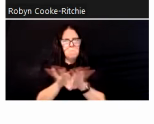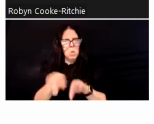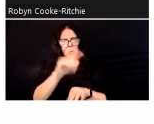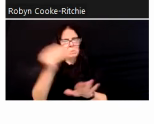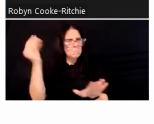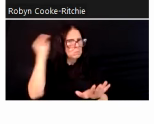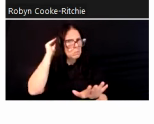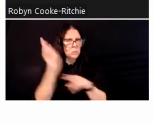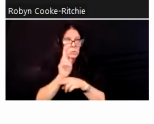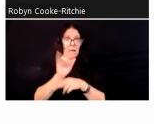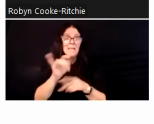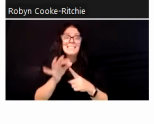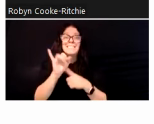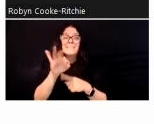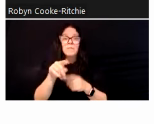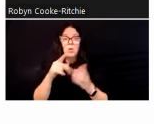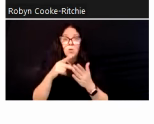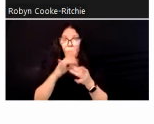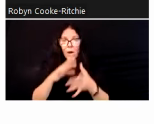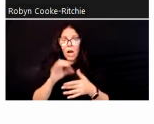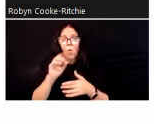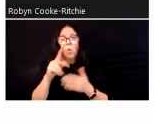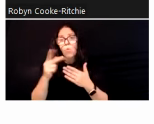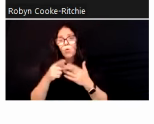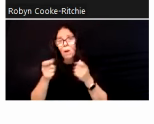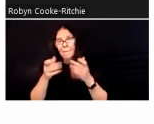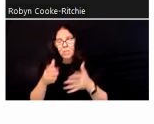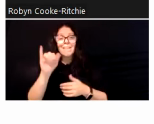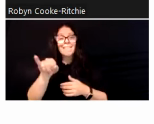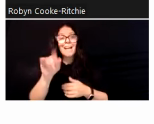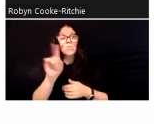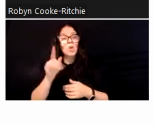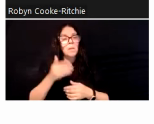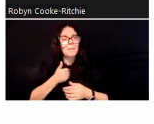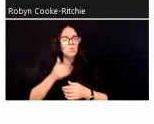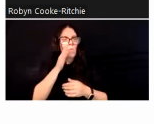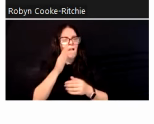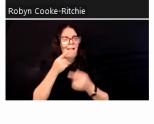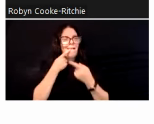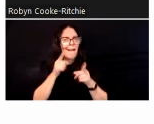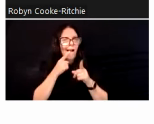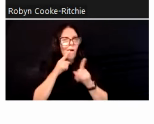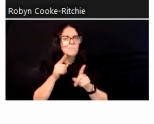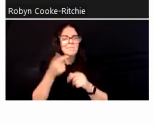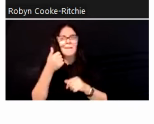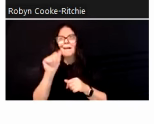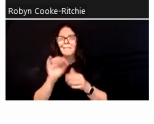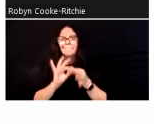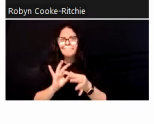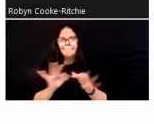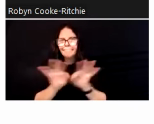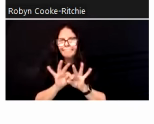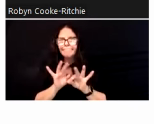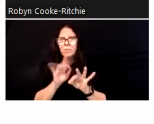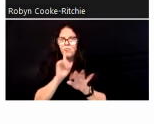manager, because this is where the ministry will post important announcements that are of